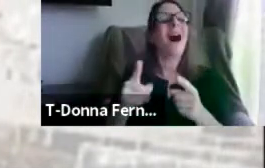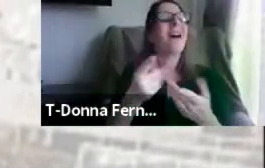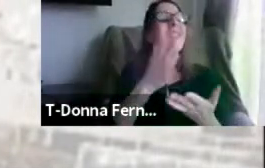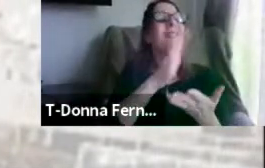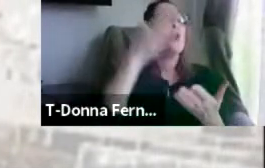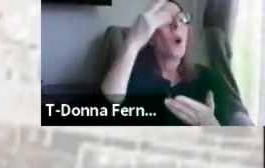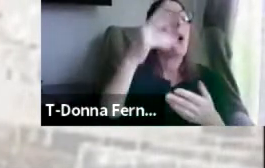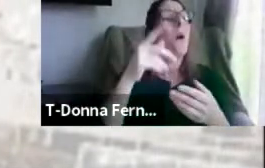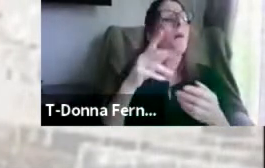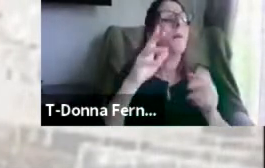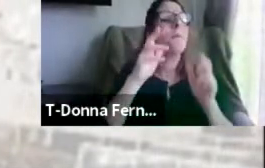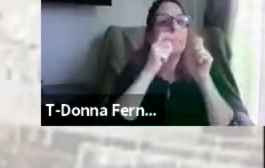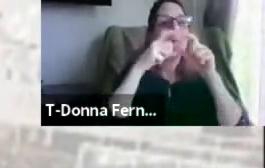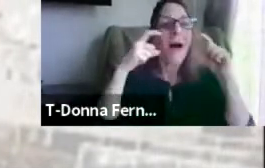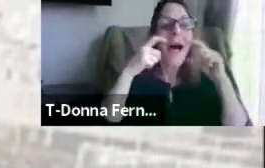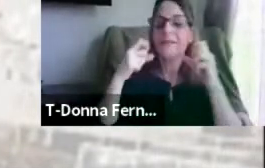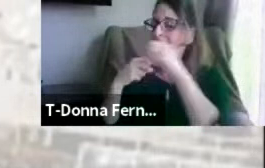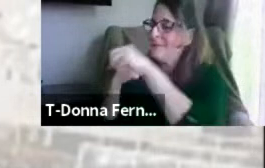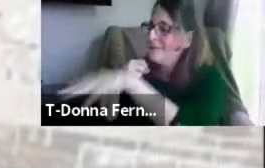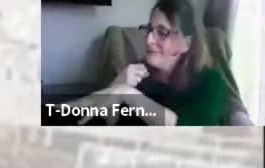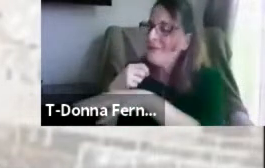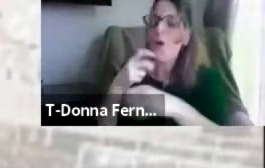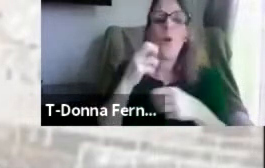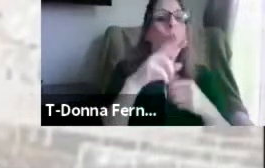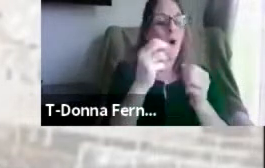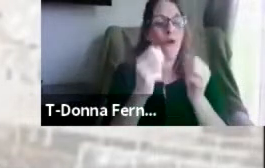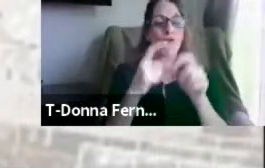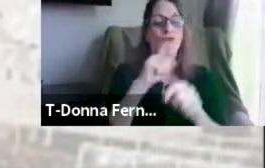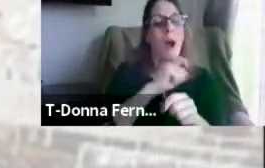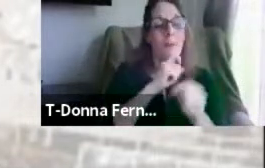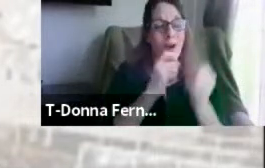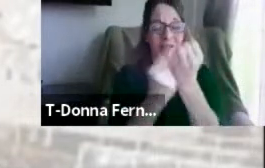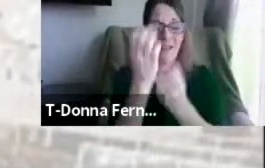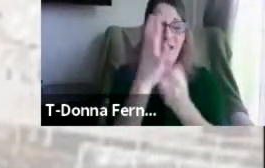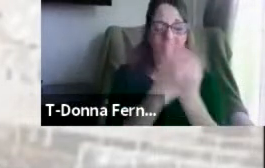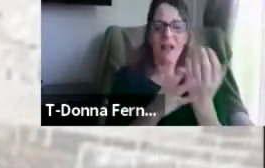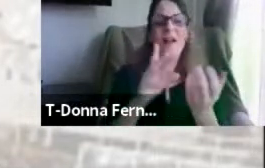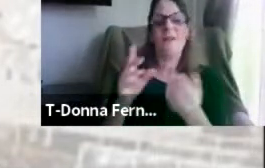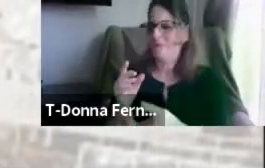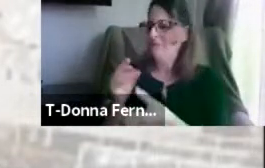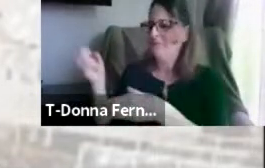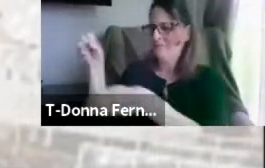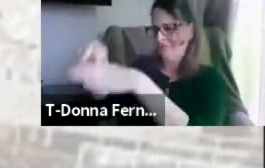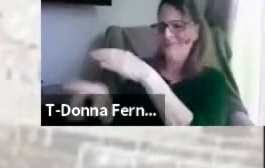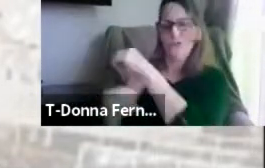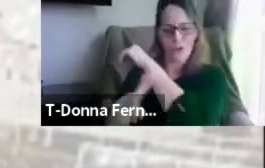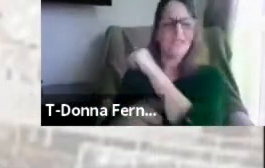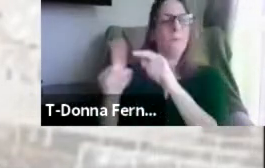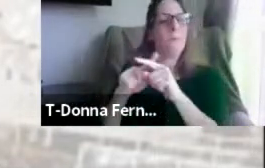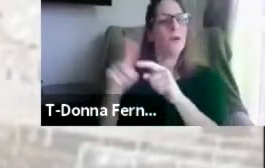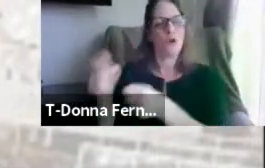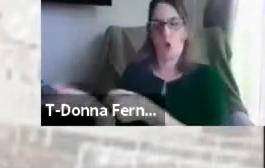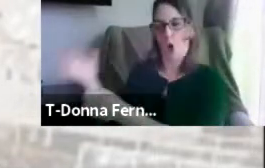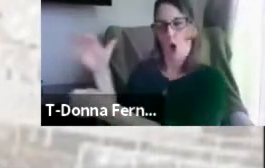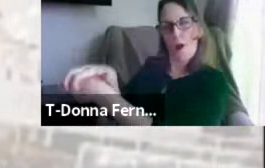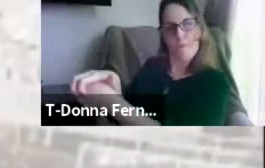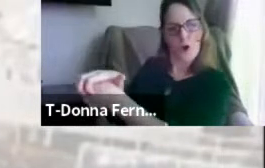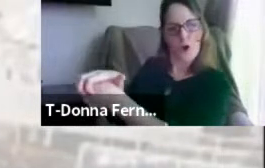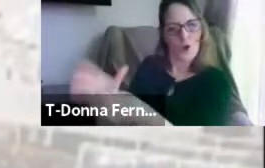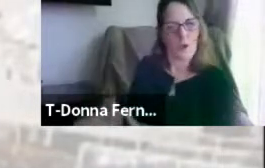there or their masks, that lid should be provided to those to the trash cans.